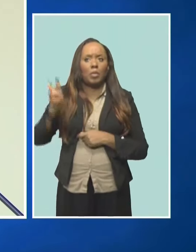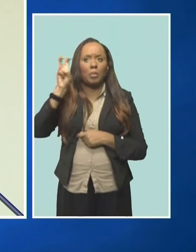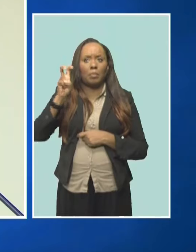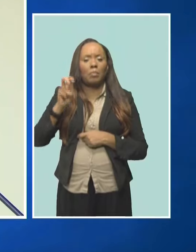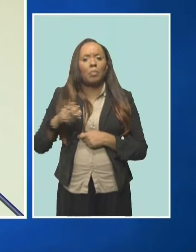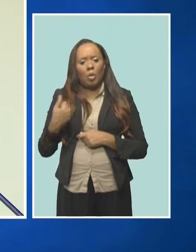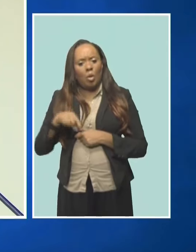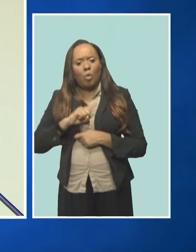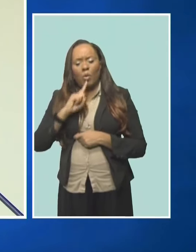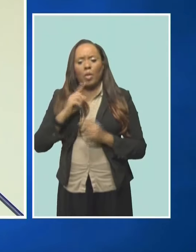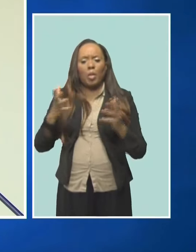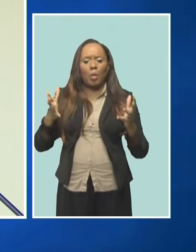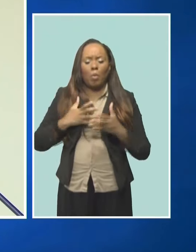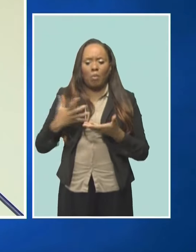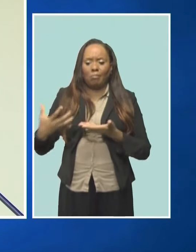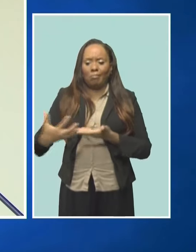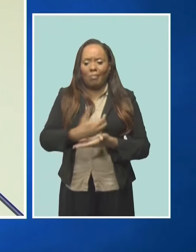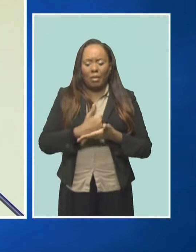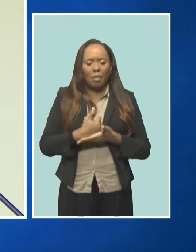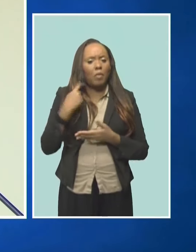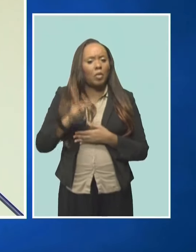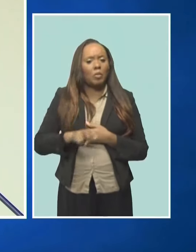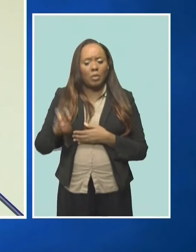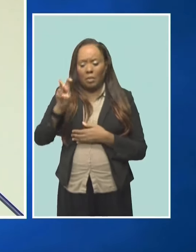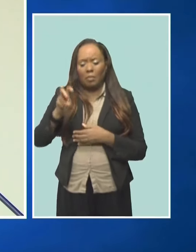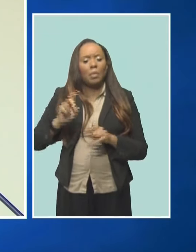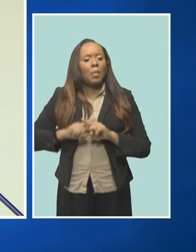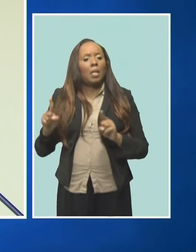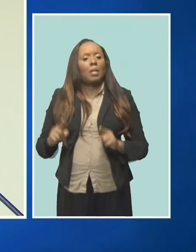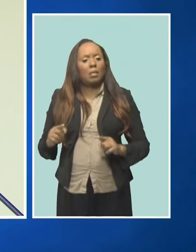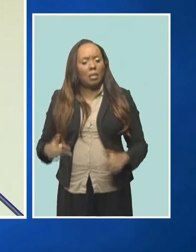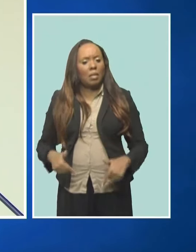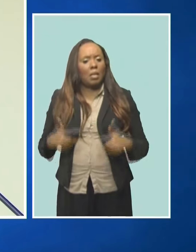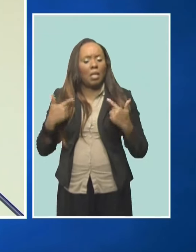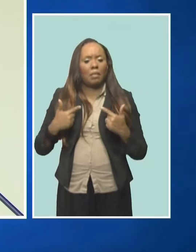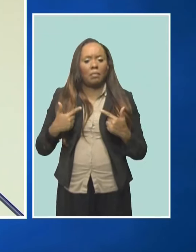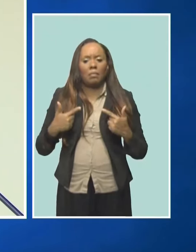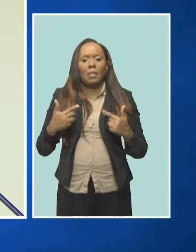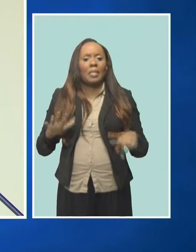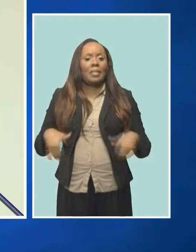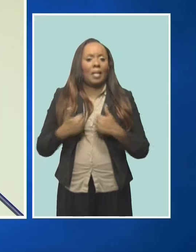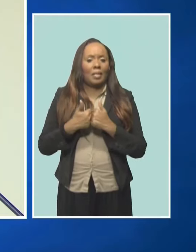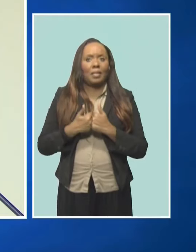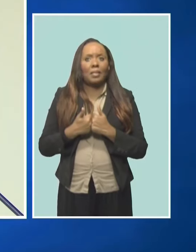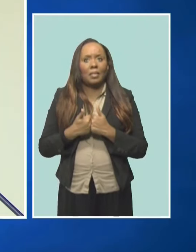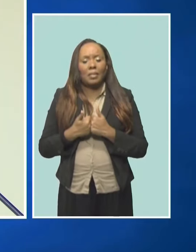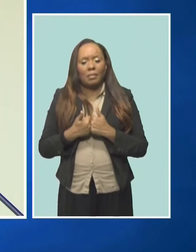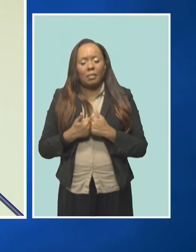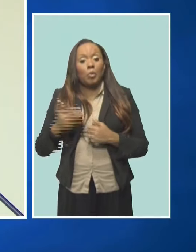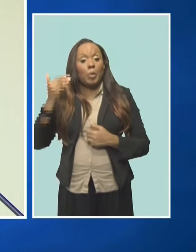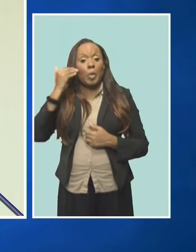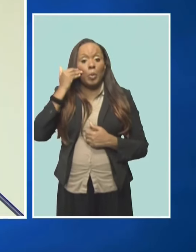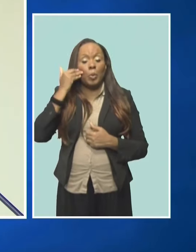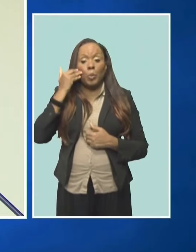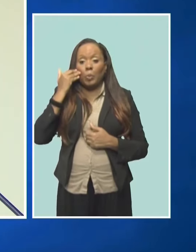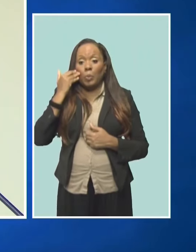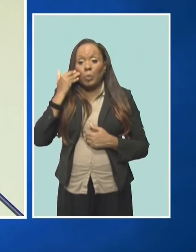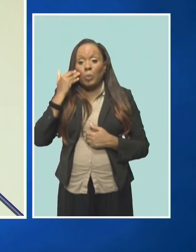earner. Life is full of many challenges and our societies are far from perfect, but